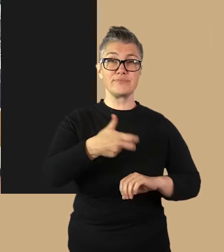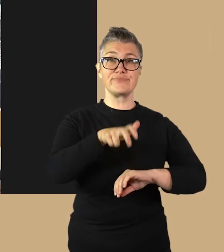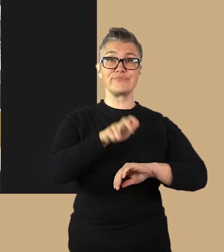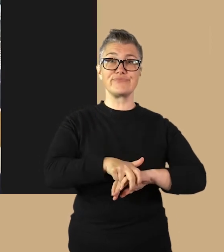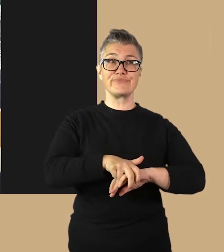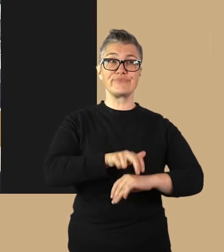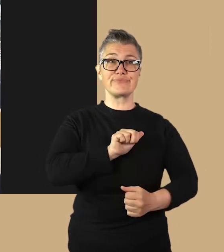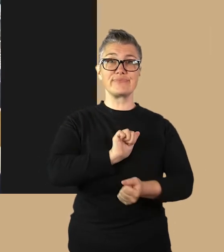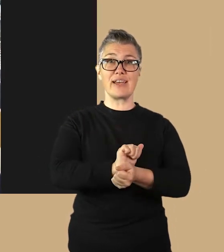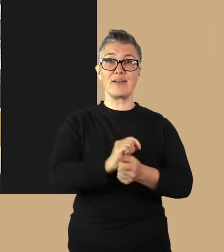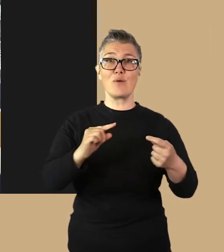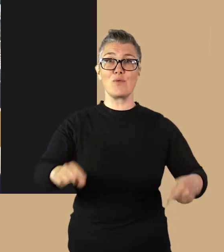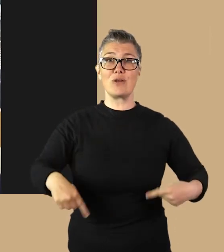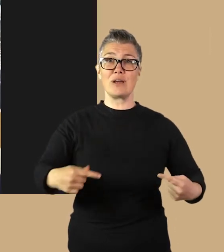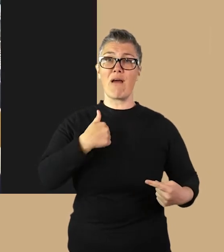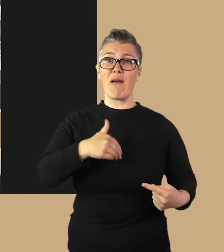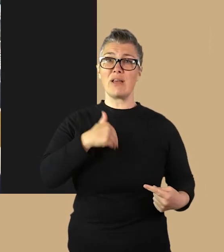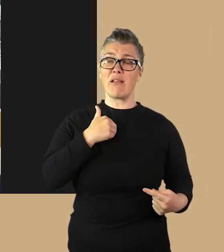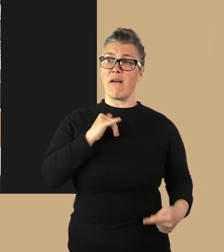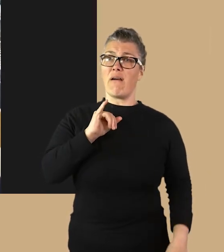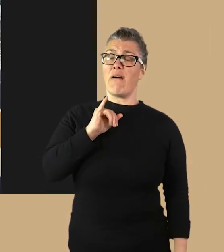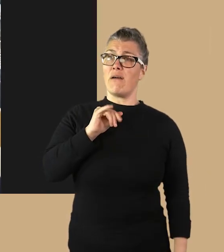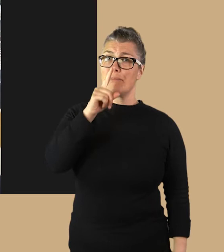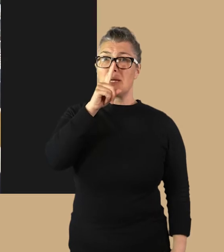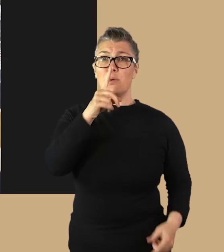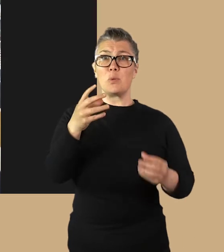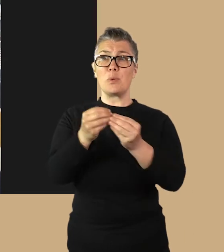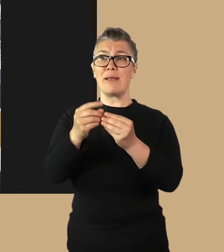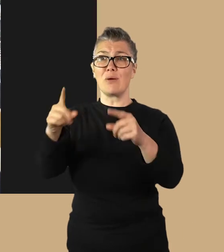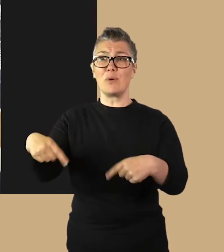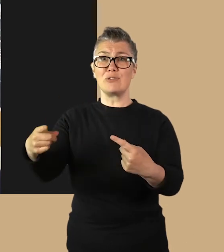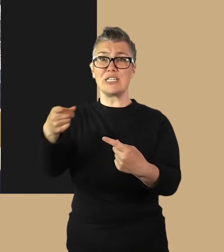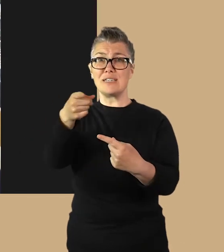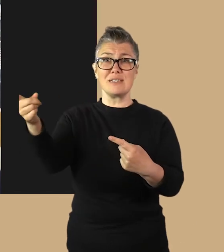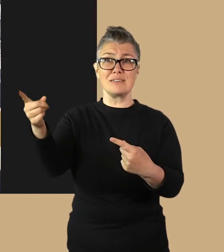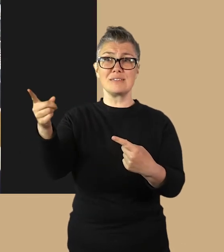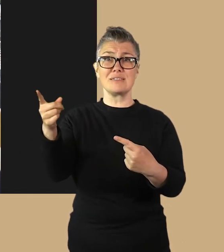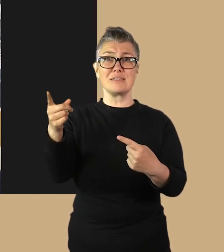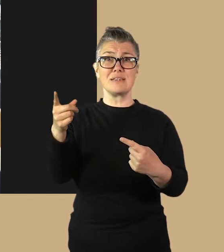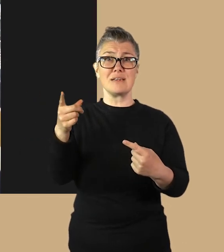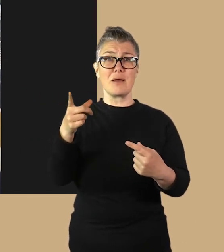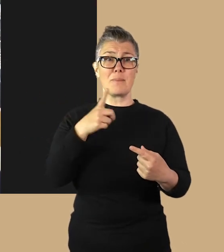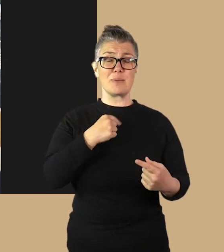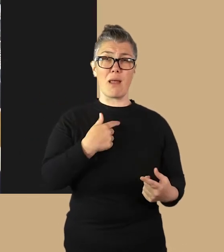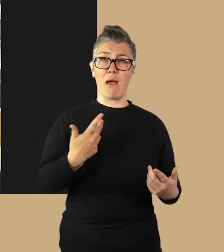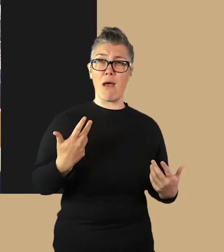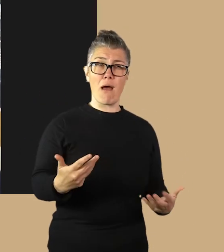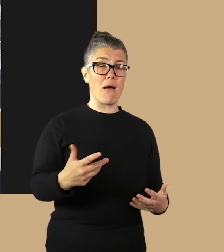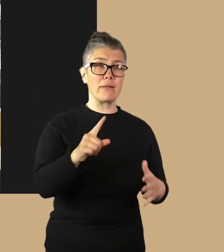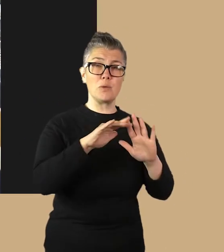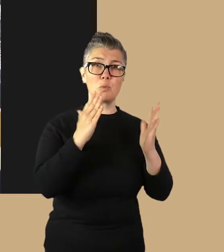being stuck in that wheelchair was I felt so bad for people who are in wheelchairs permanently, because I was like, this world is not made for